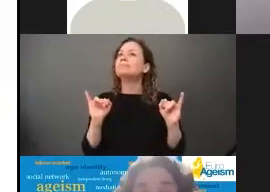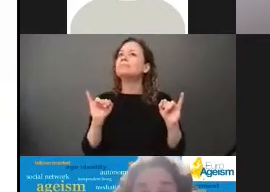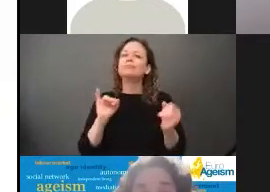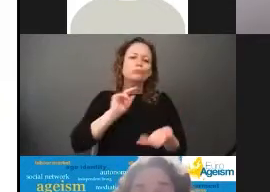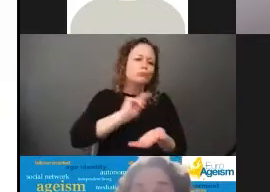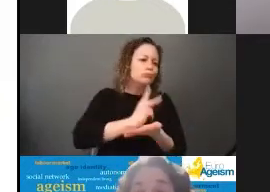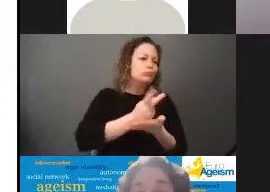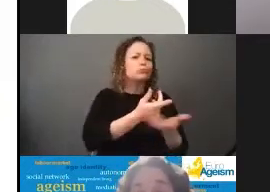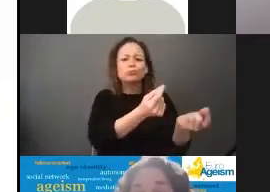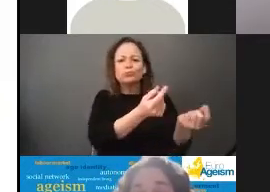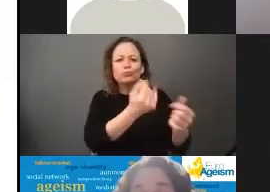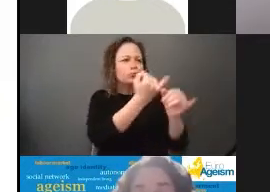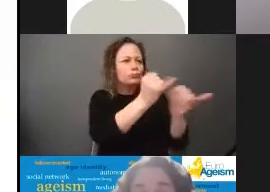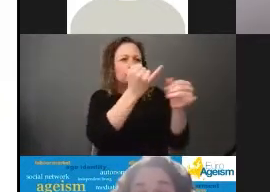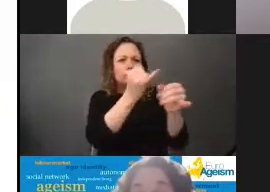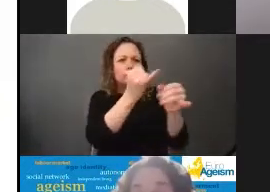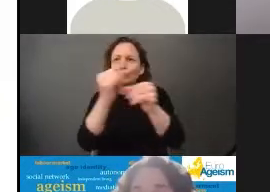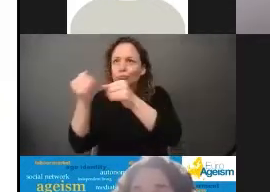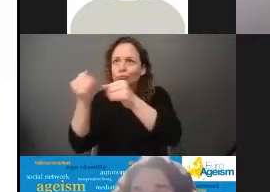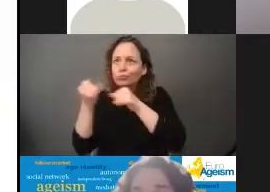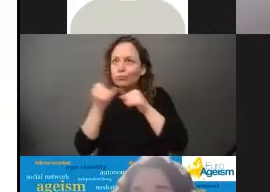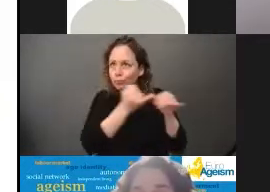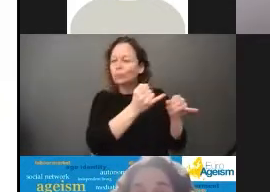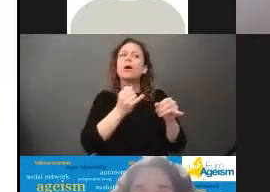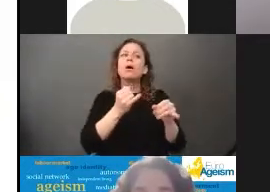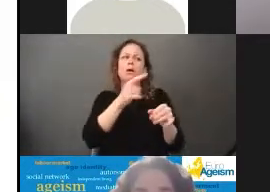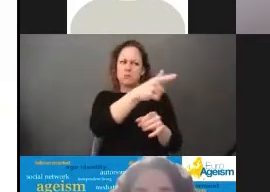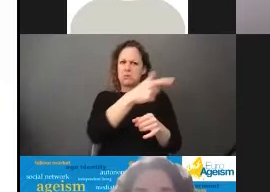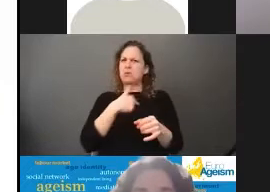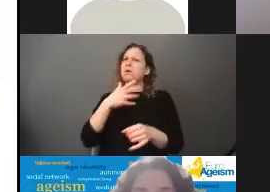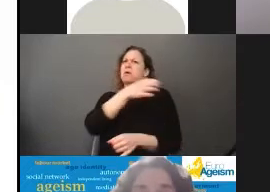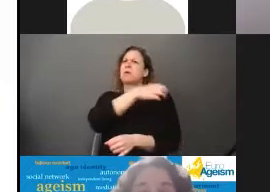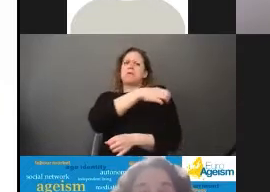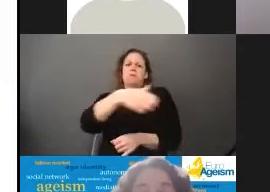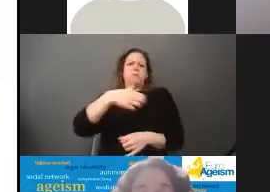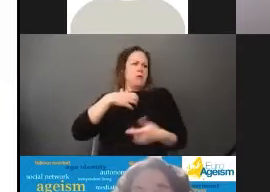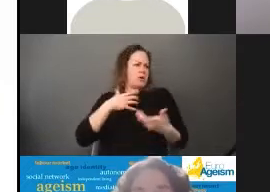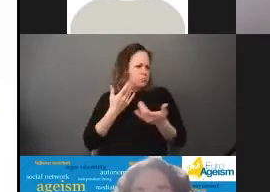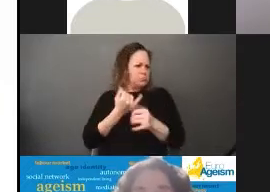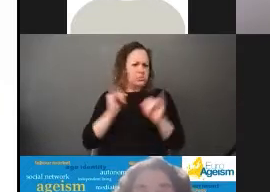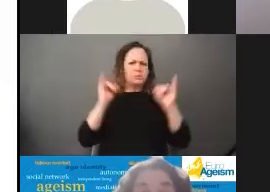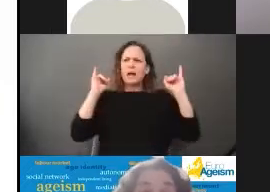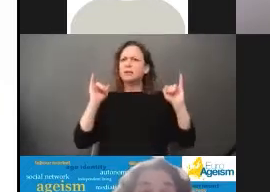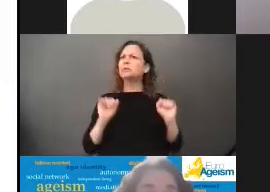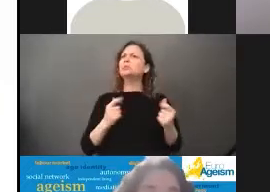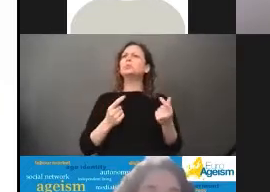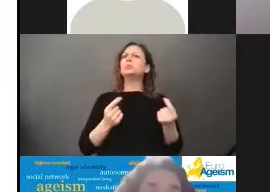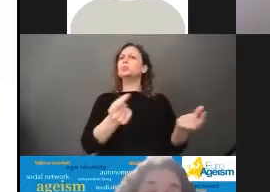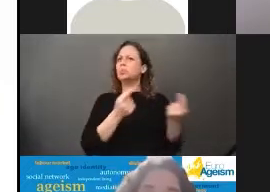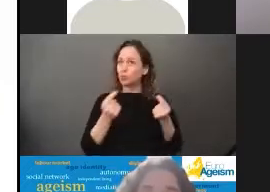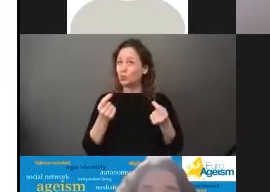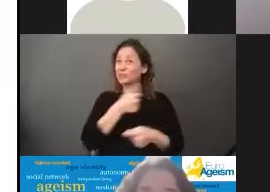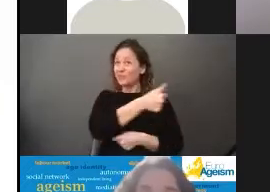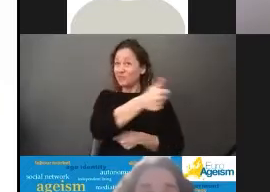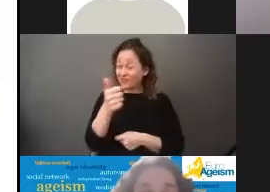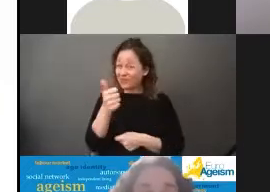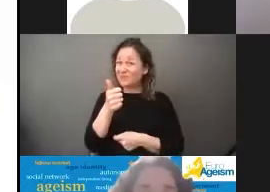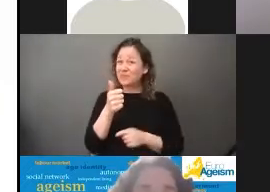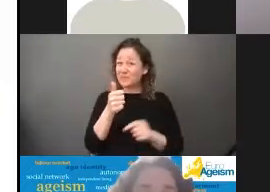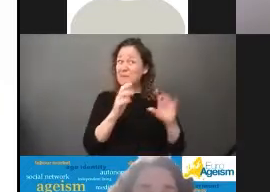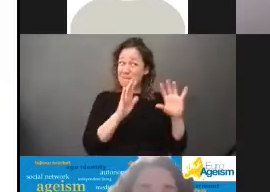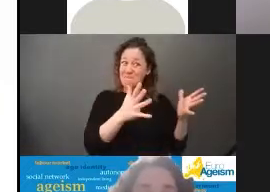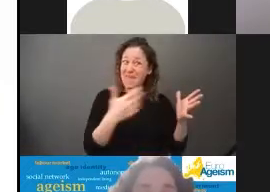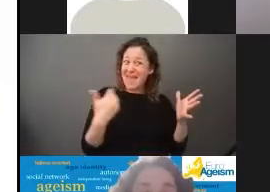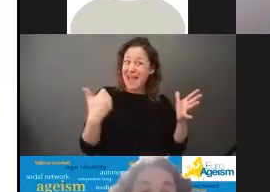foster a very high level of autonomy and independence in these residents. Nonetheless, during the early stages of